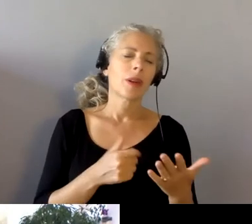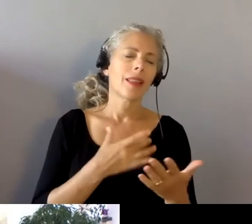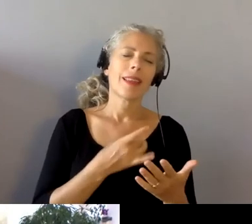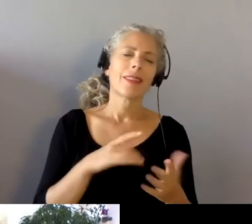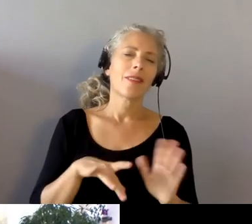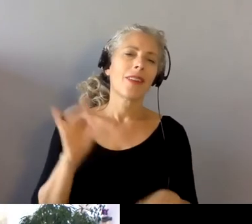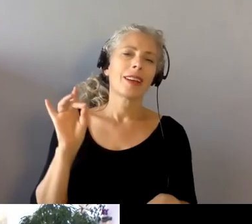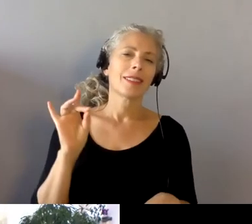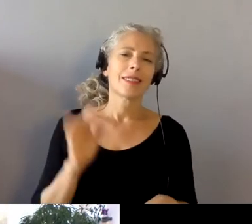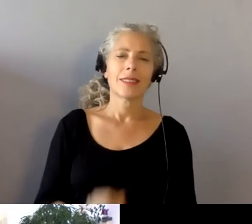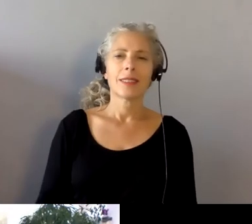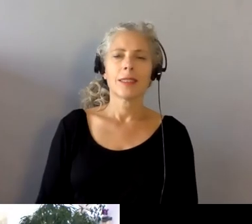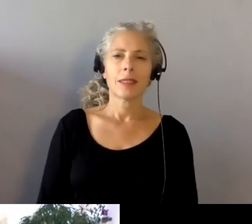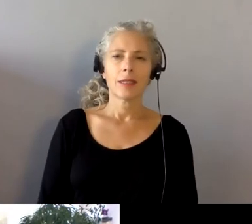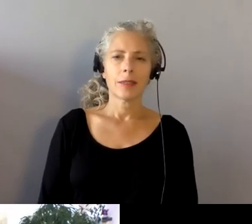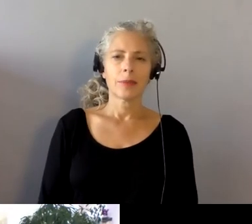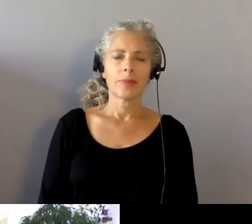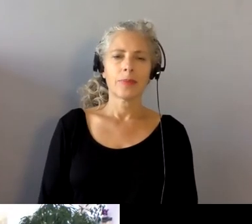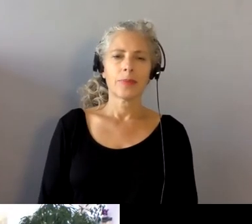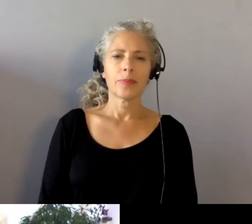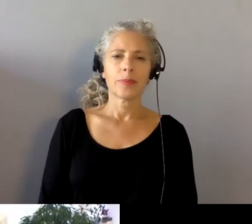but I do think